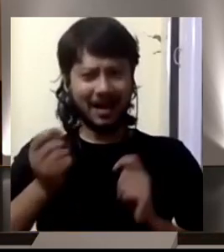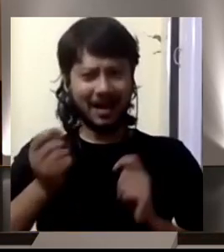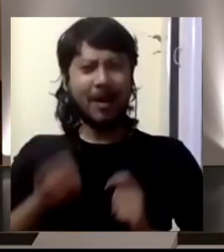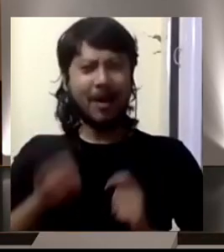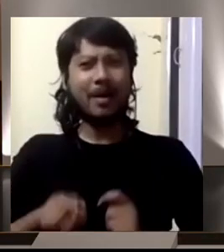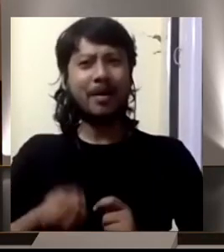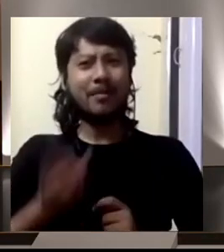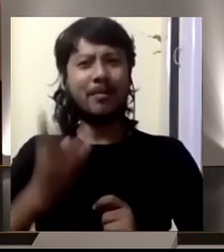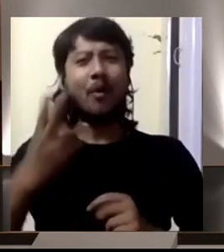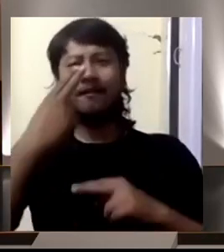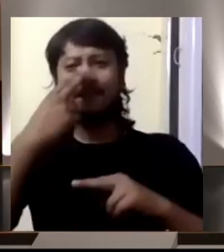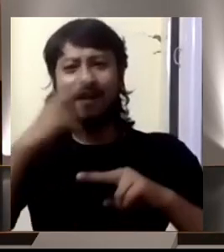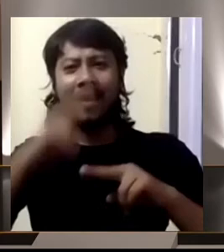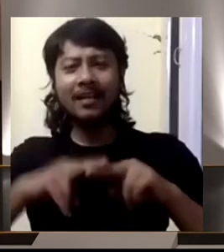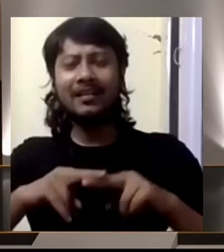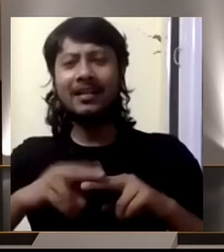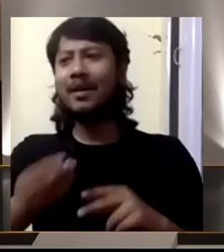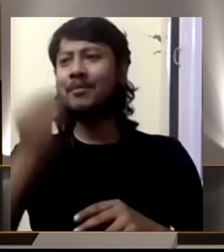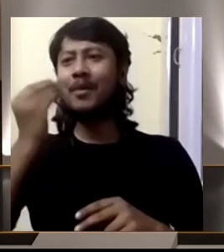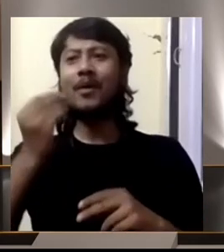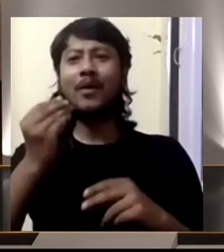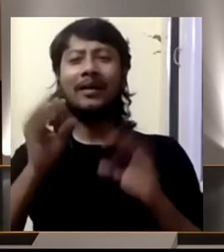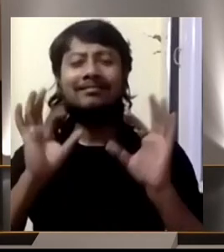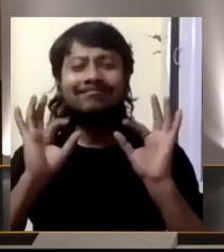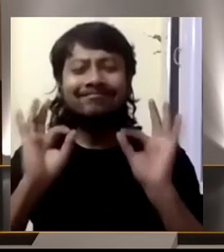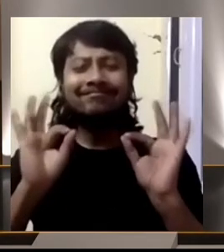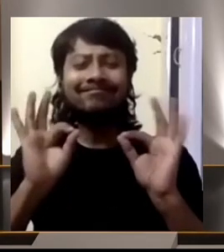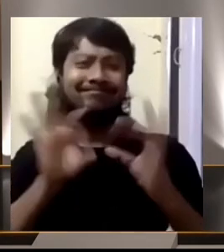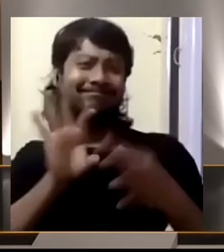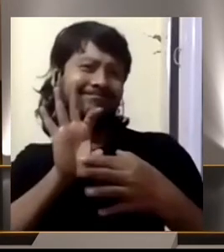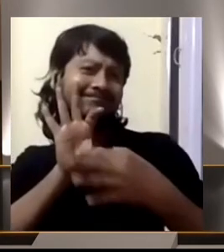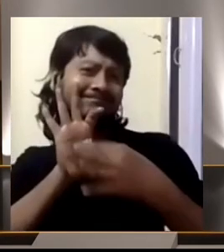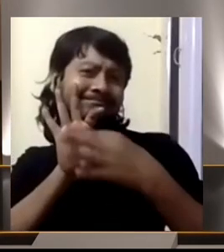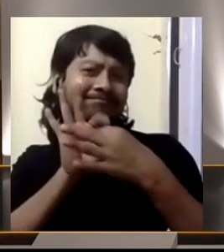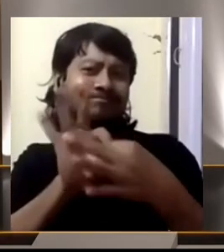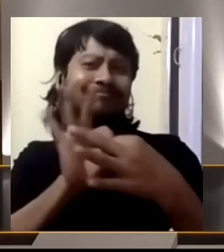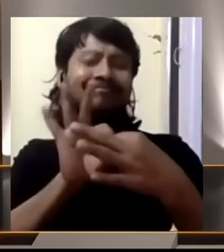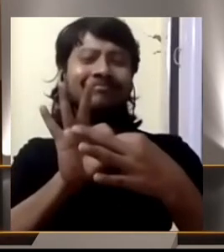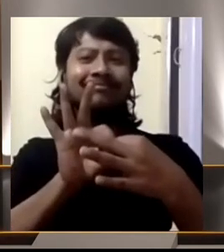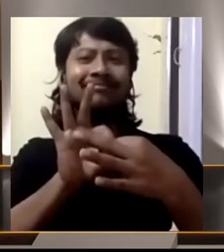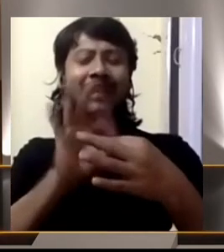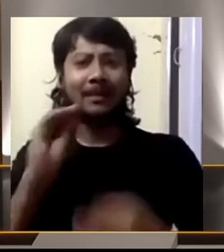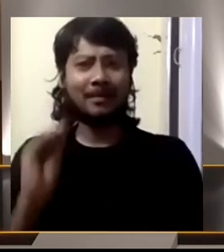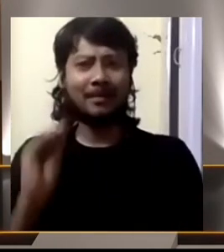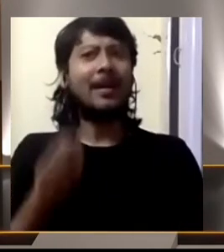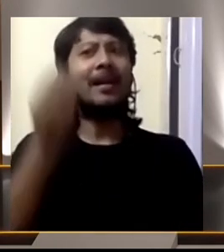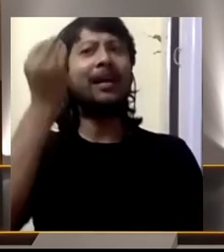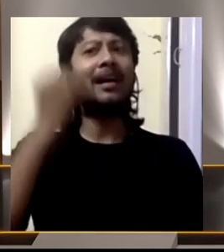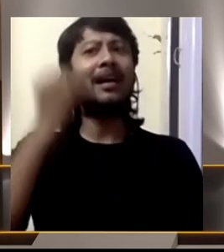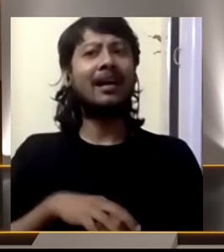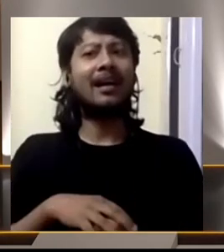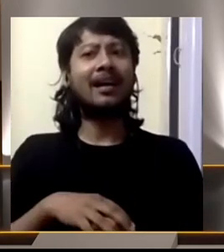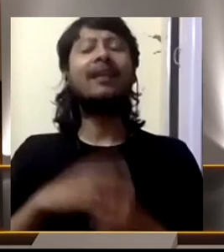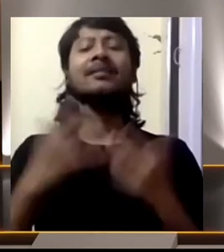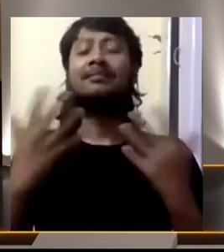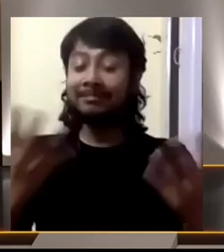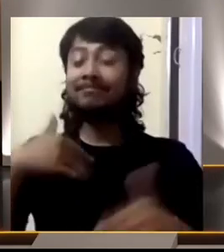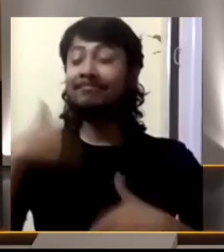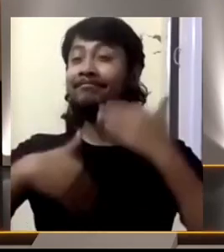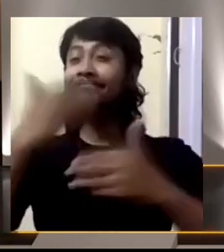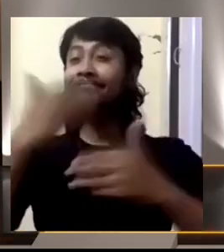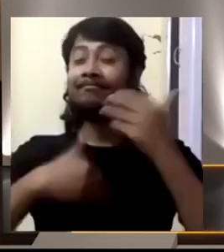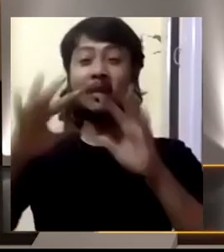Later, as technology began to fill the world and shape our busy lives, I noticed that things became